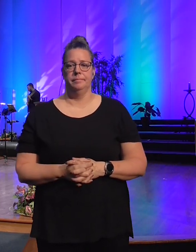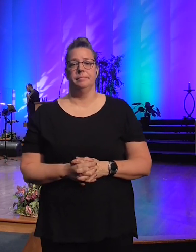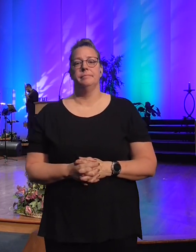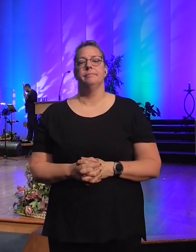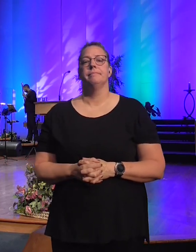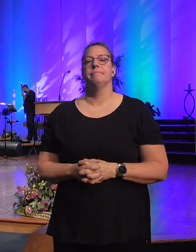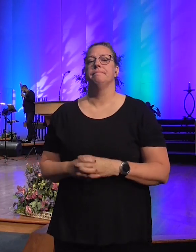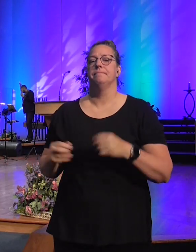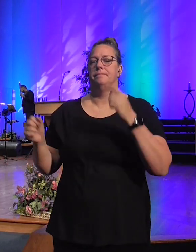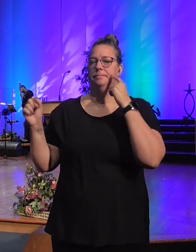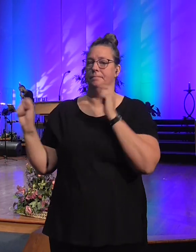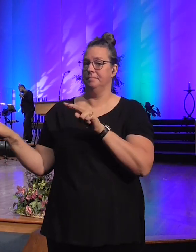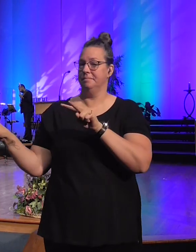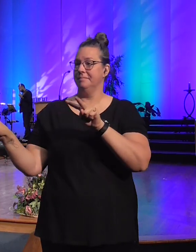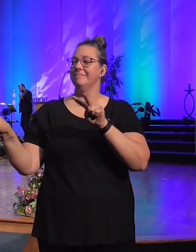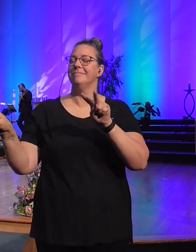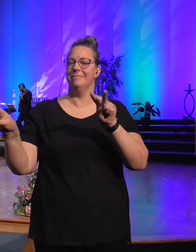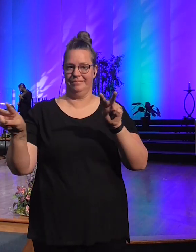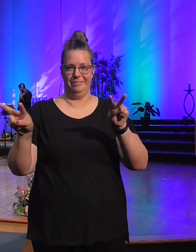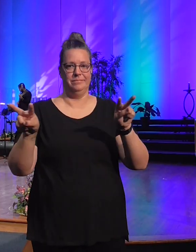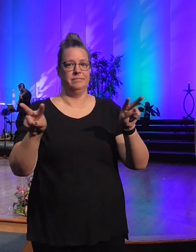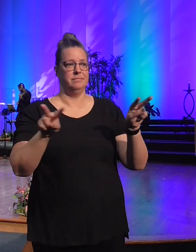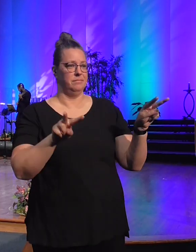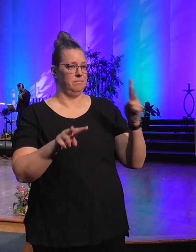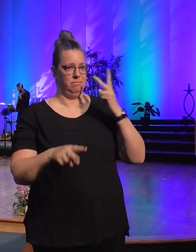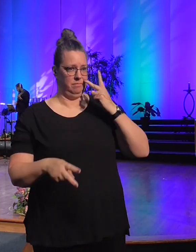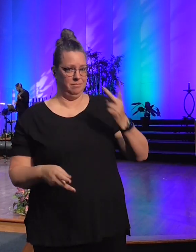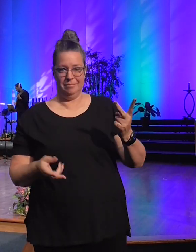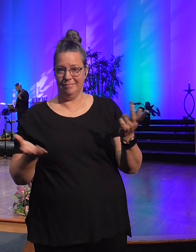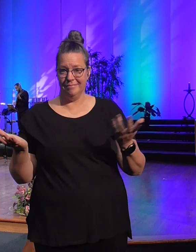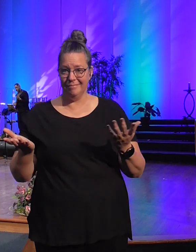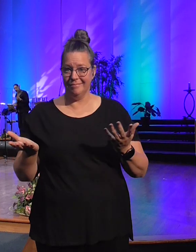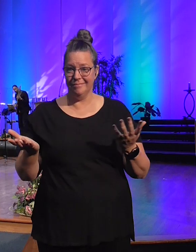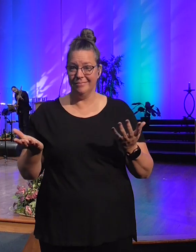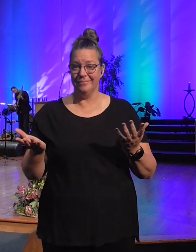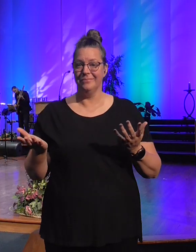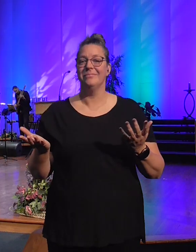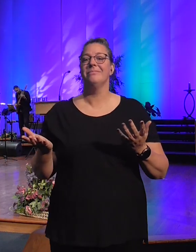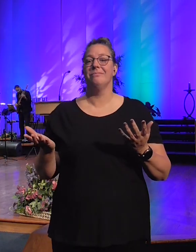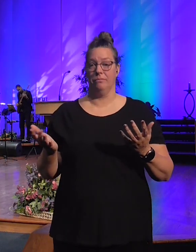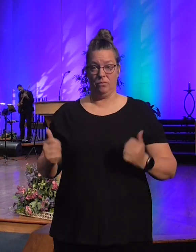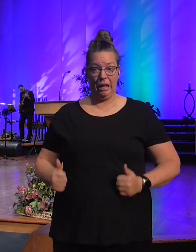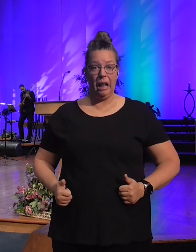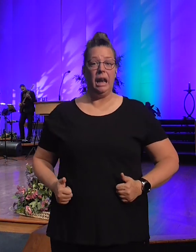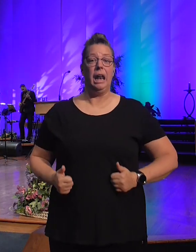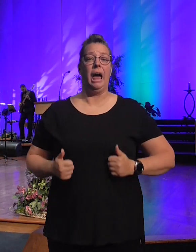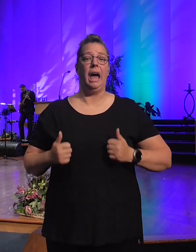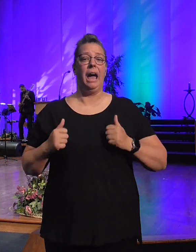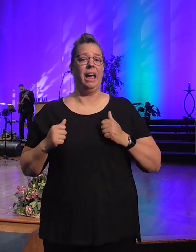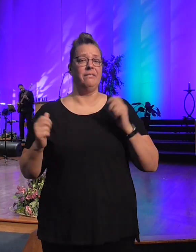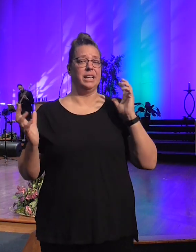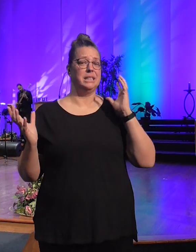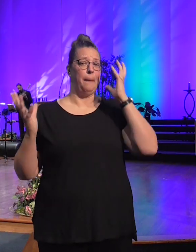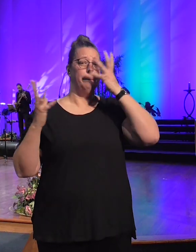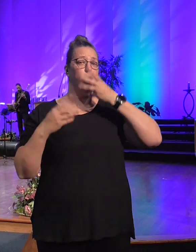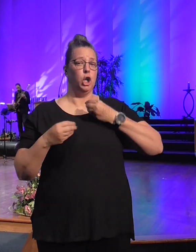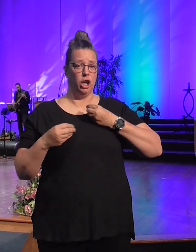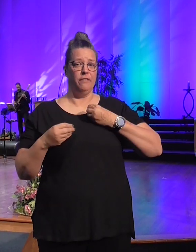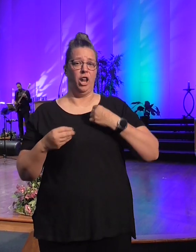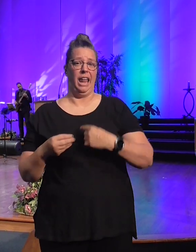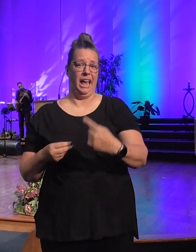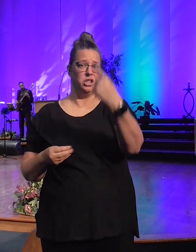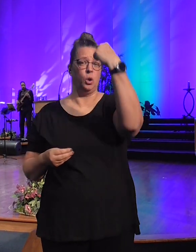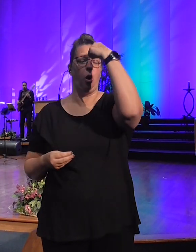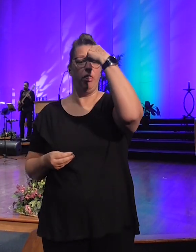Look around you, what do you see? Is life as beautiful